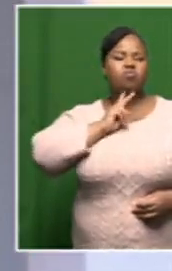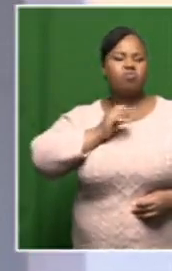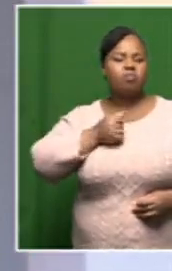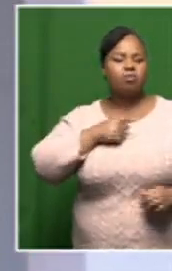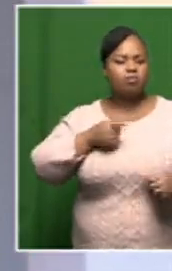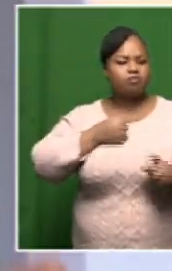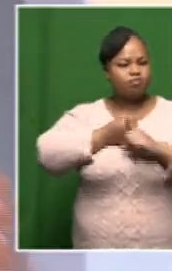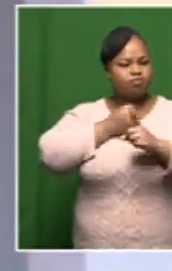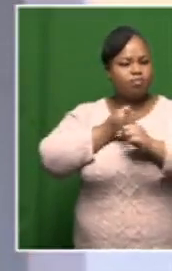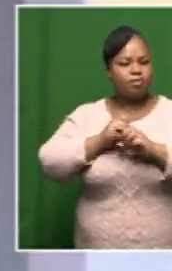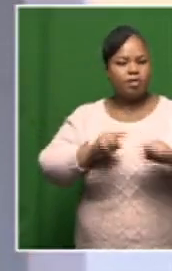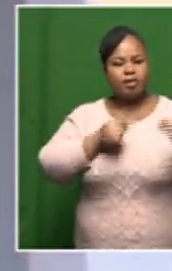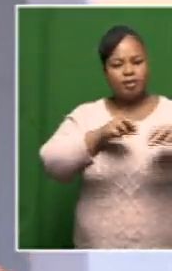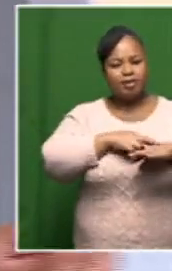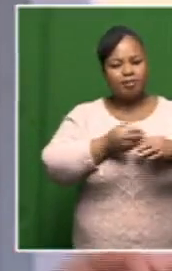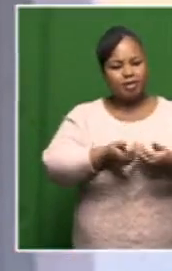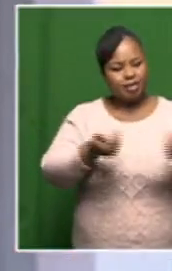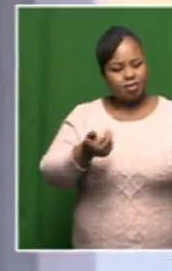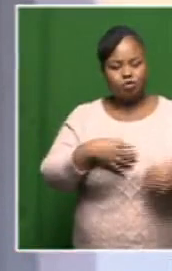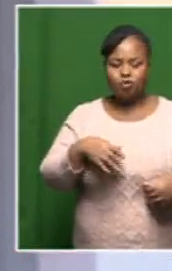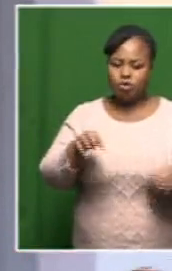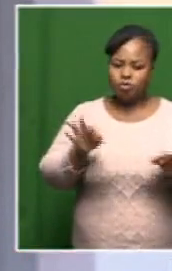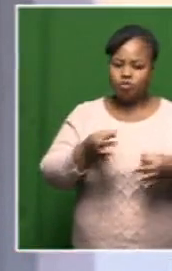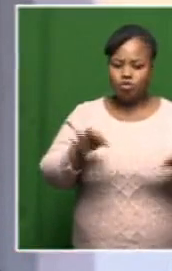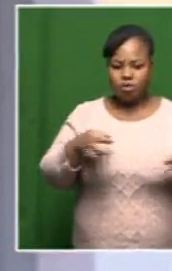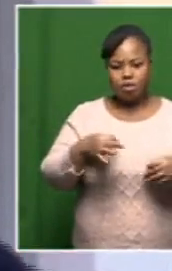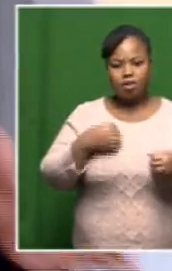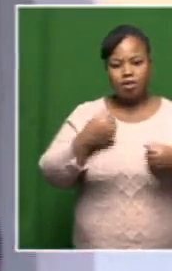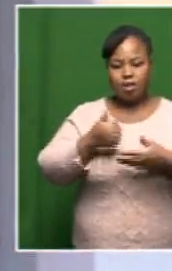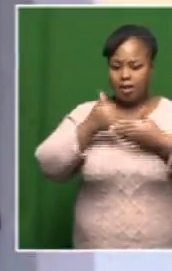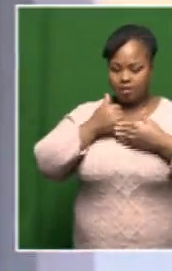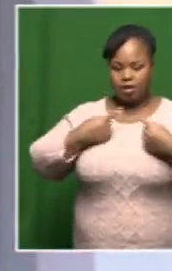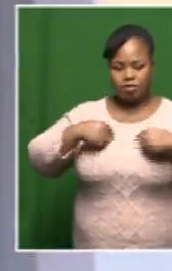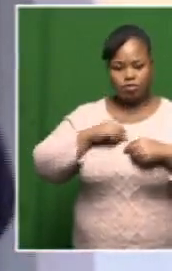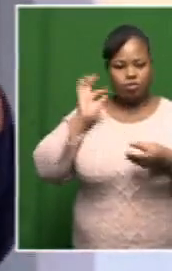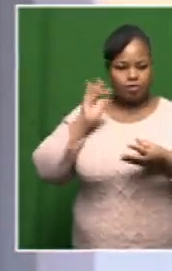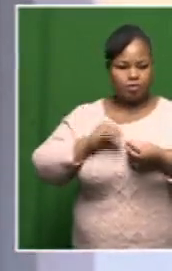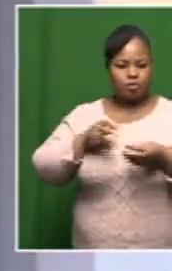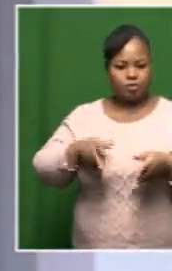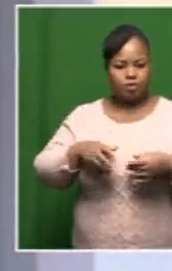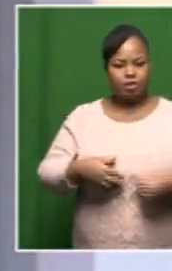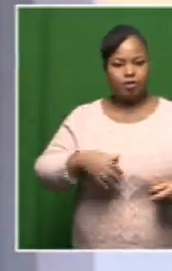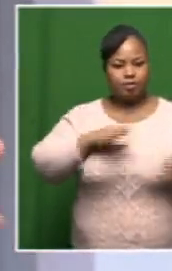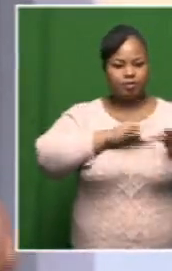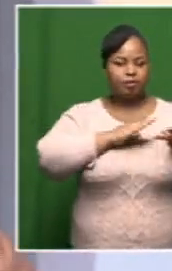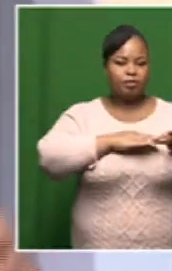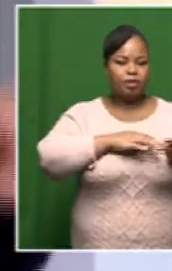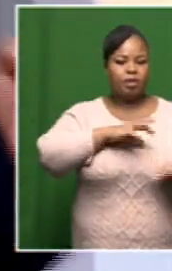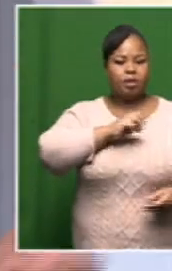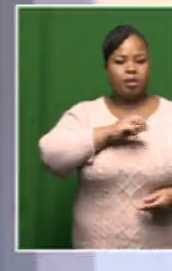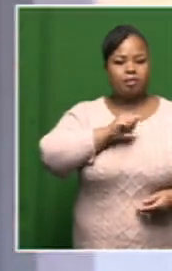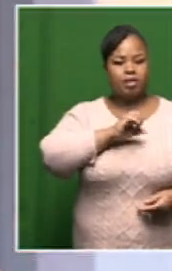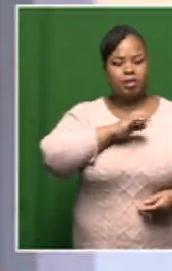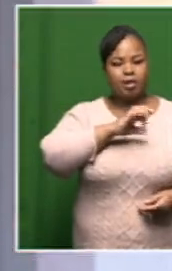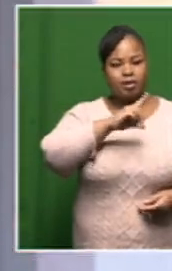against apartheid. So now music contributed for us to be here today. So now I take you through maskanda. Yeah. You know,